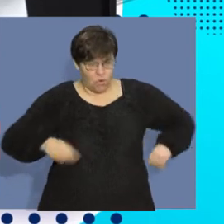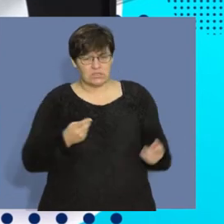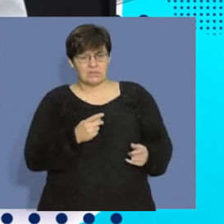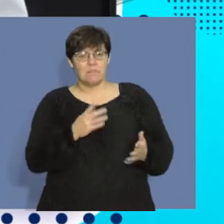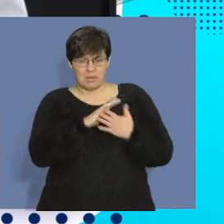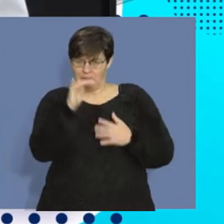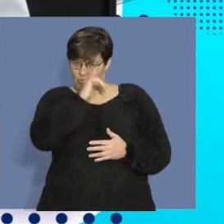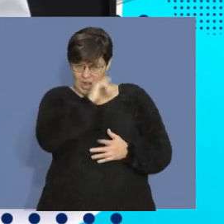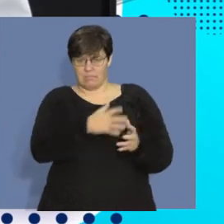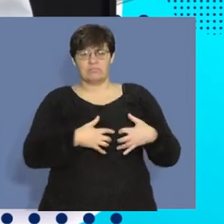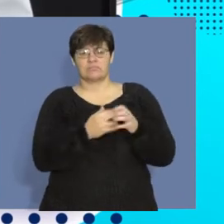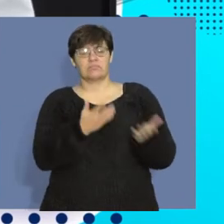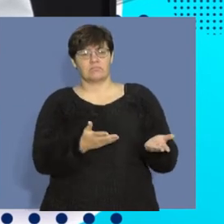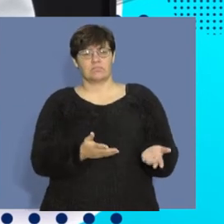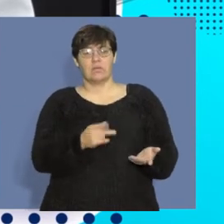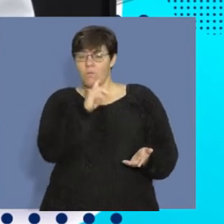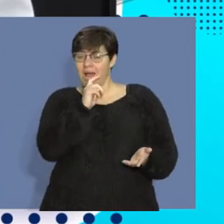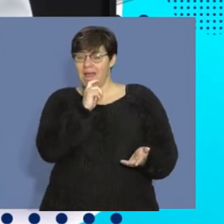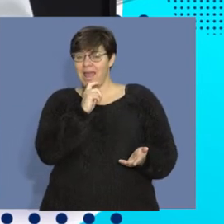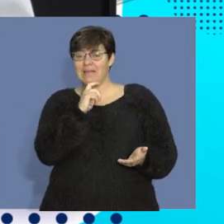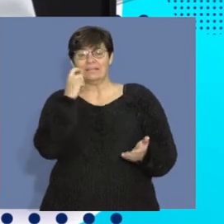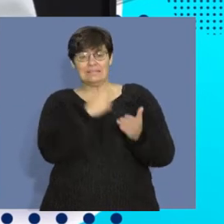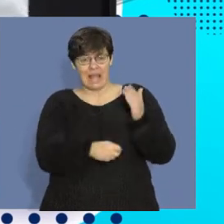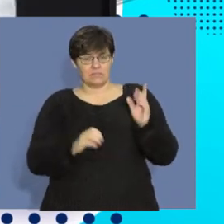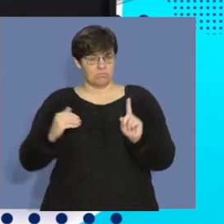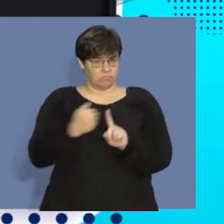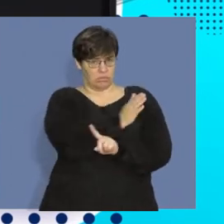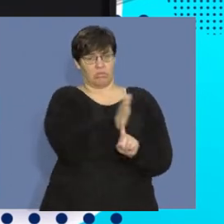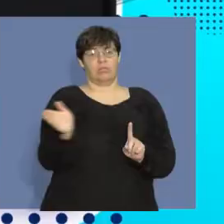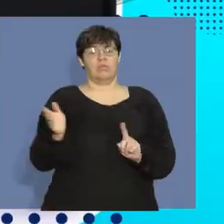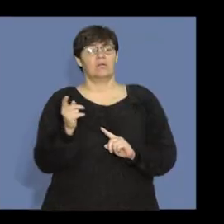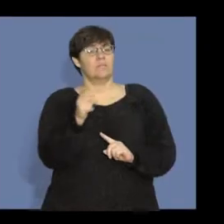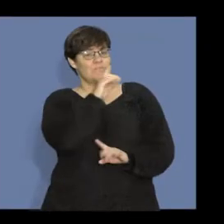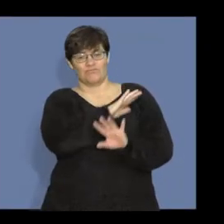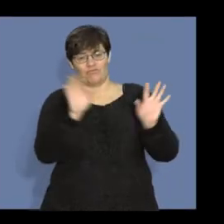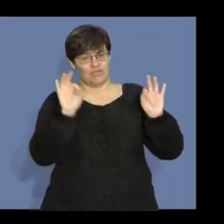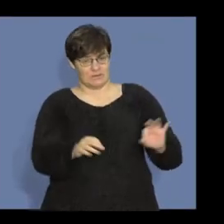it is a crime. It is part of tax evasion.